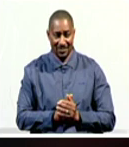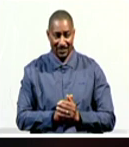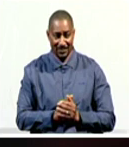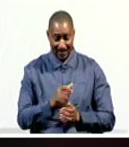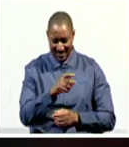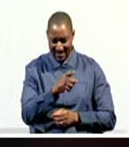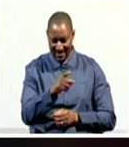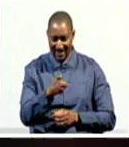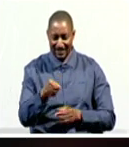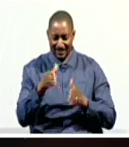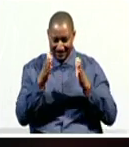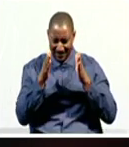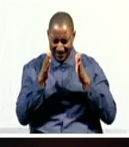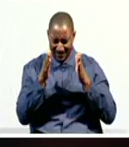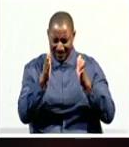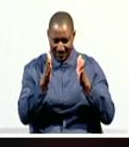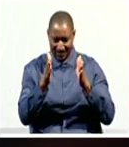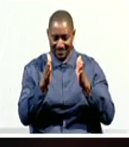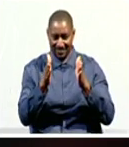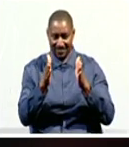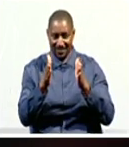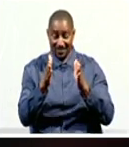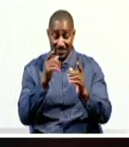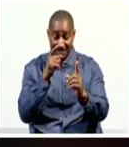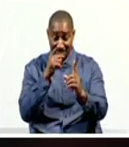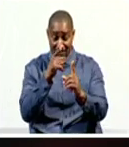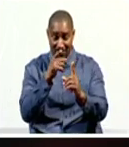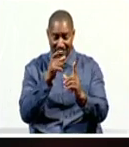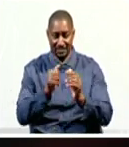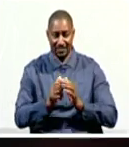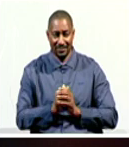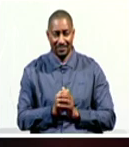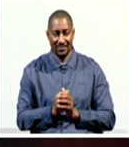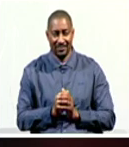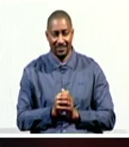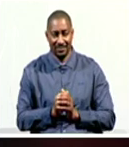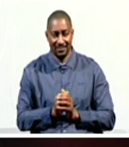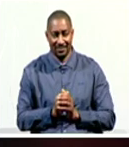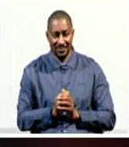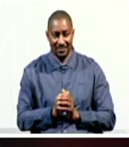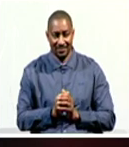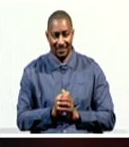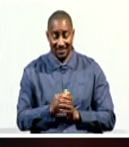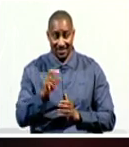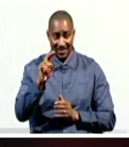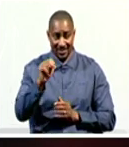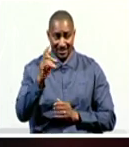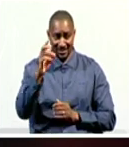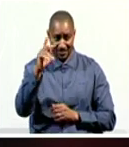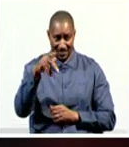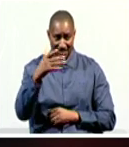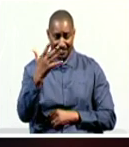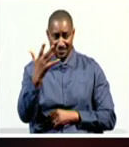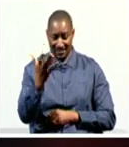refined focus. Very important was the prioritization. So, in as much as NDP 5 had all these